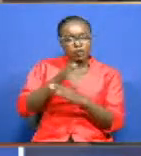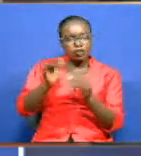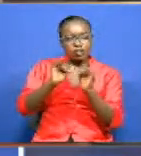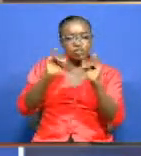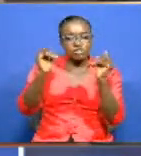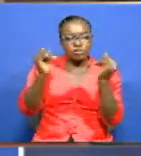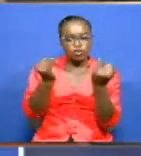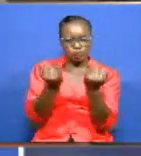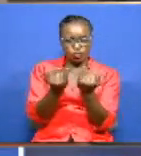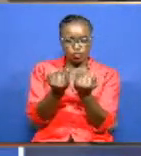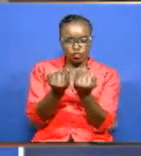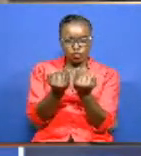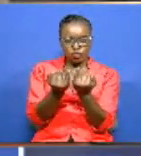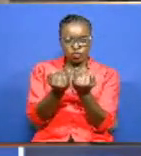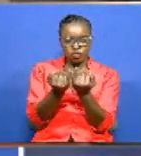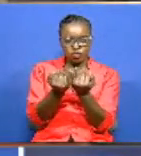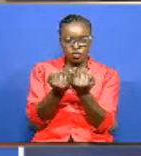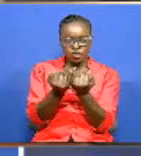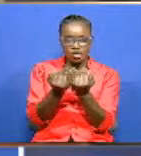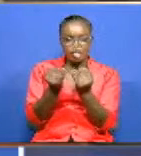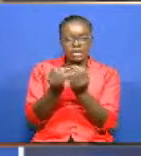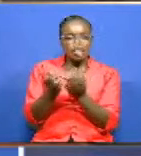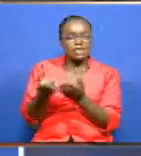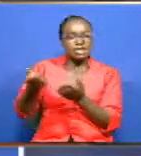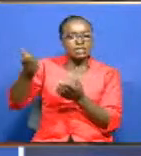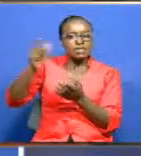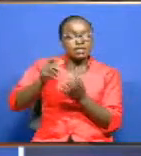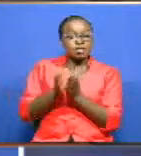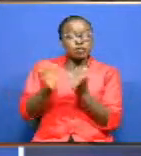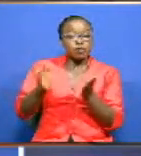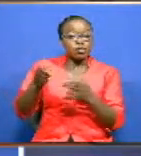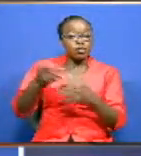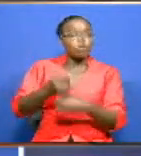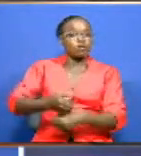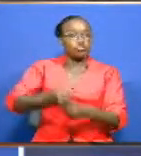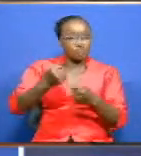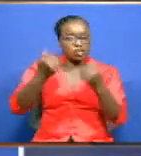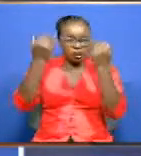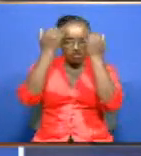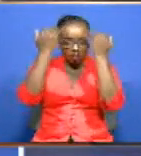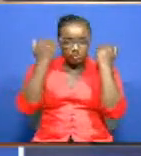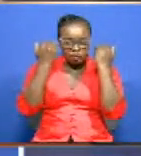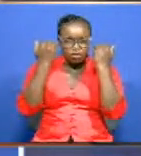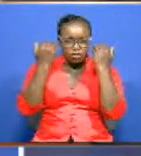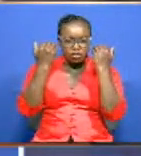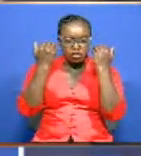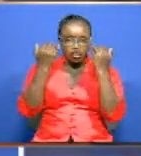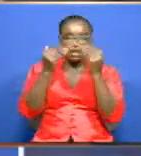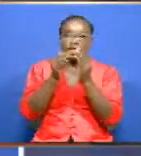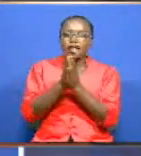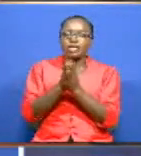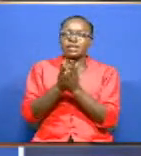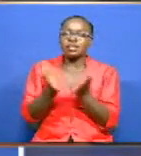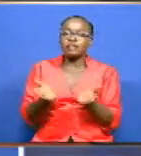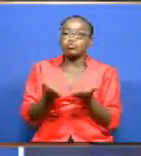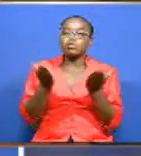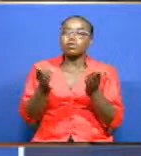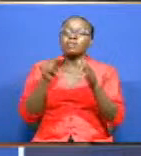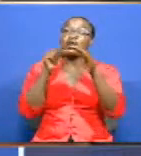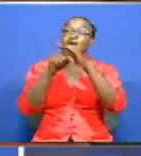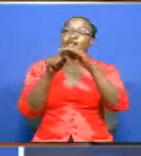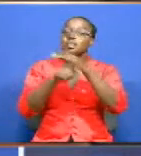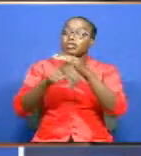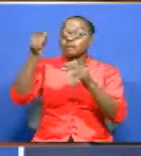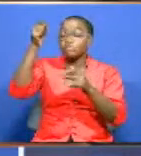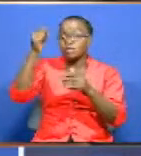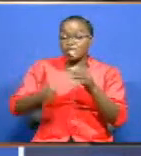institution. It increased public confidence in the courts and tribunals, and enhanced access to justice